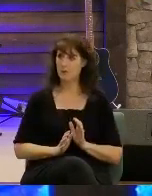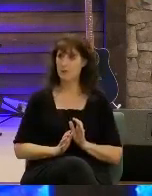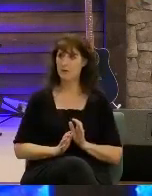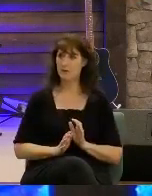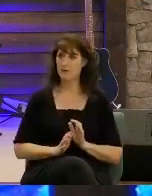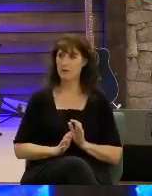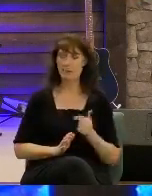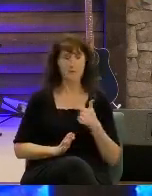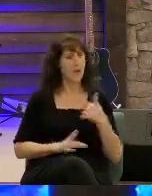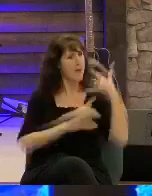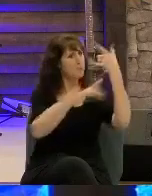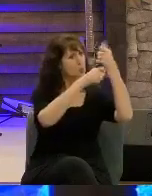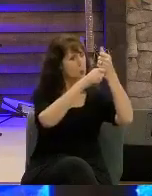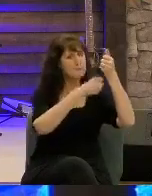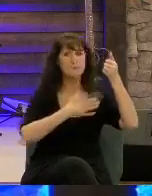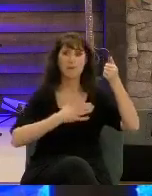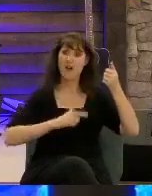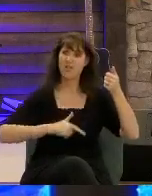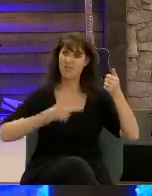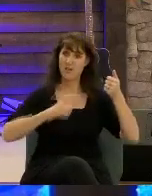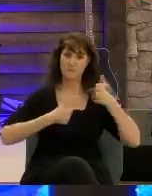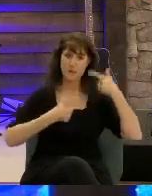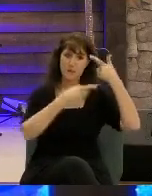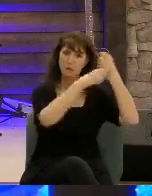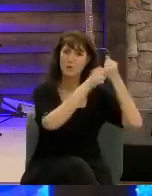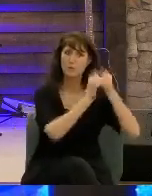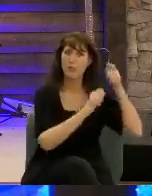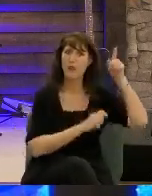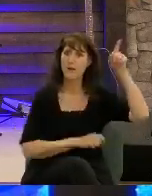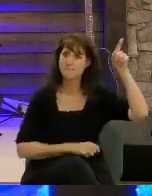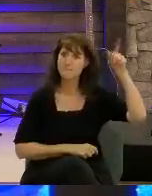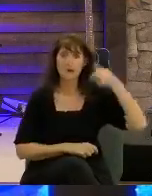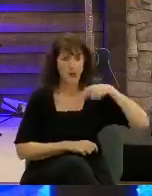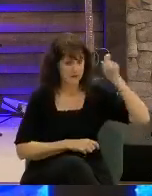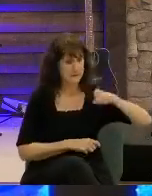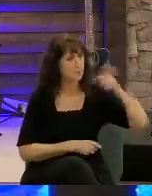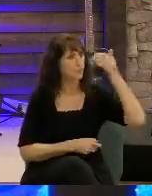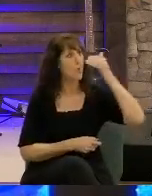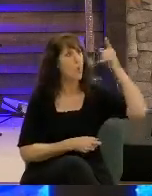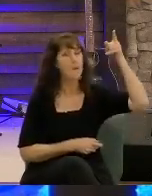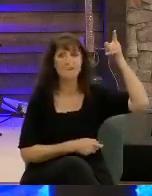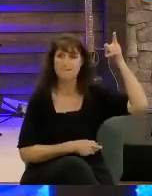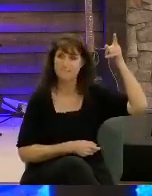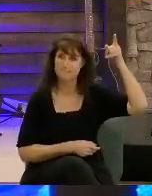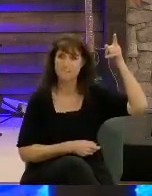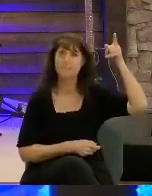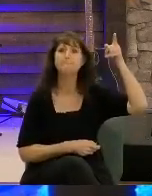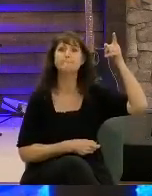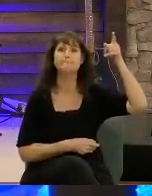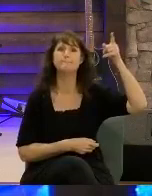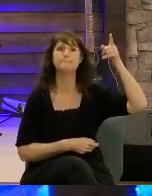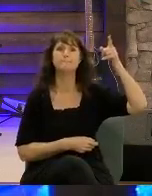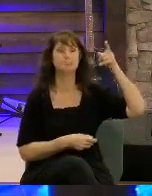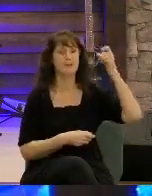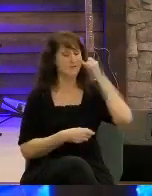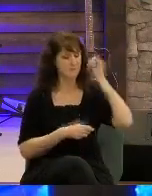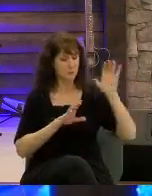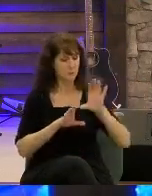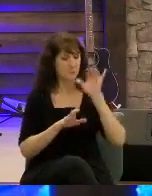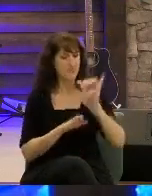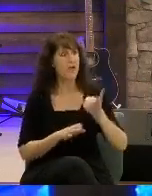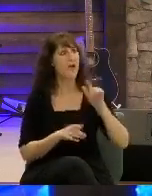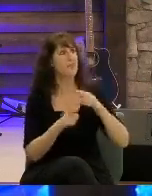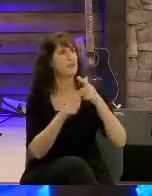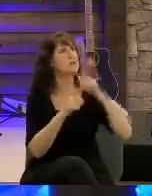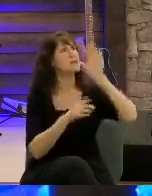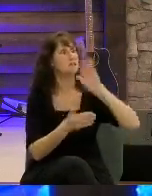I am entrusting my life to, okay? And so, and when I do that, his power and his presence